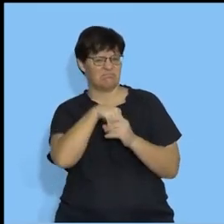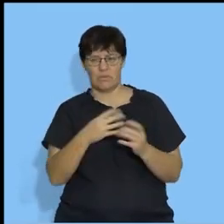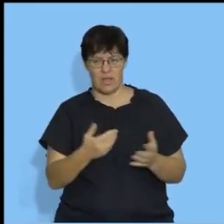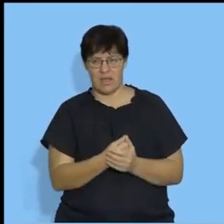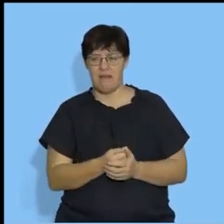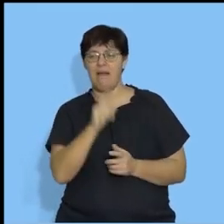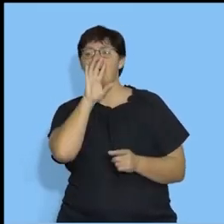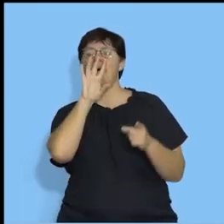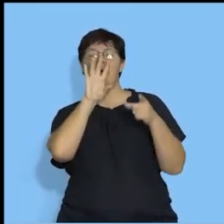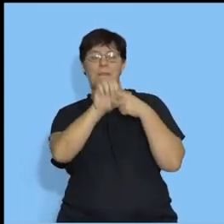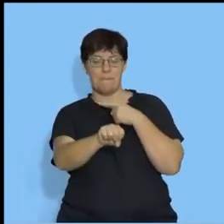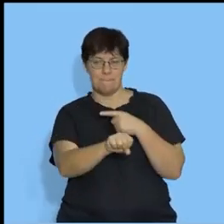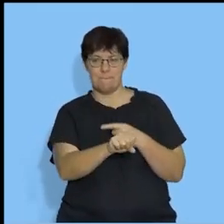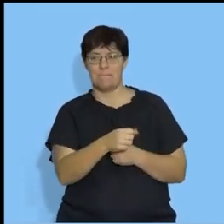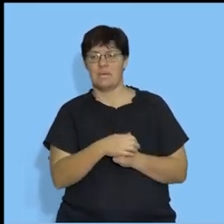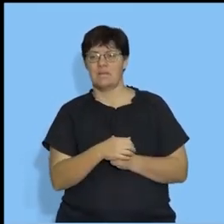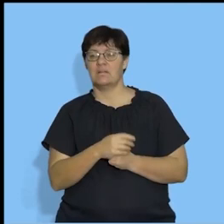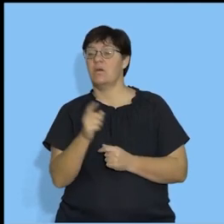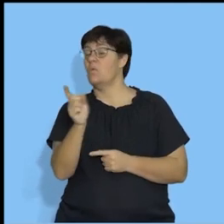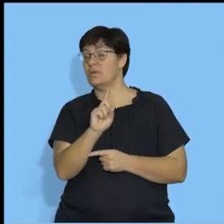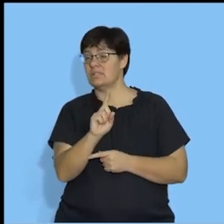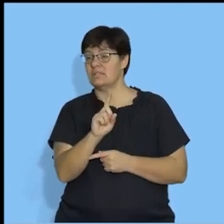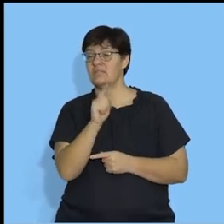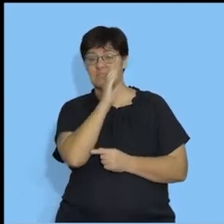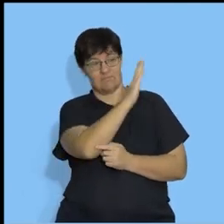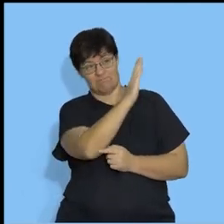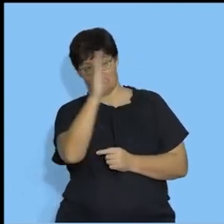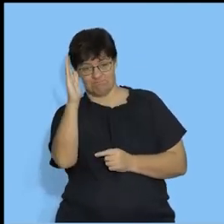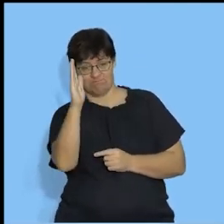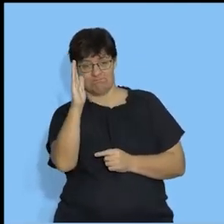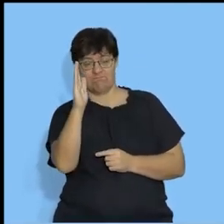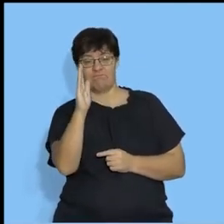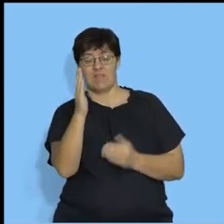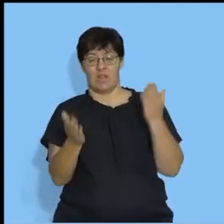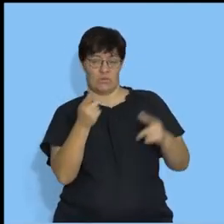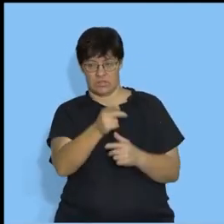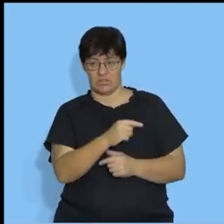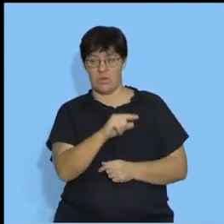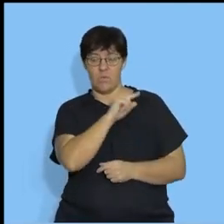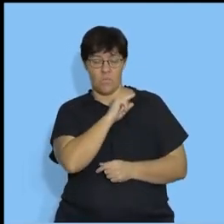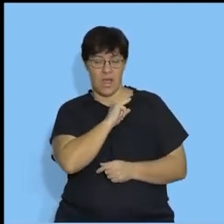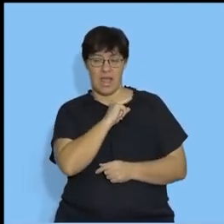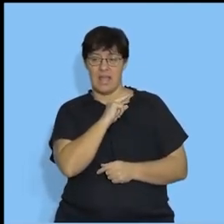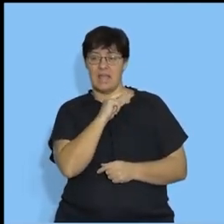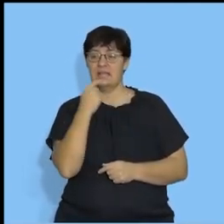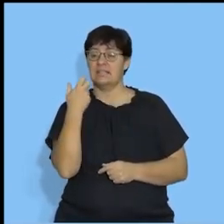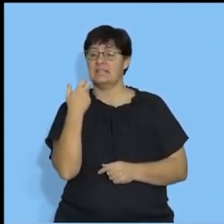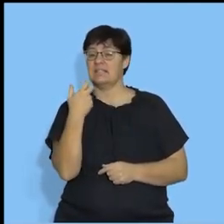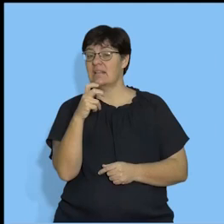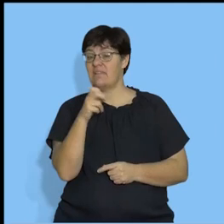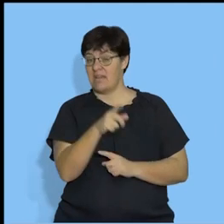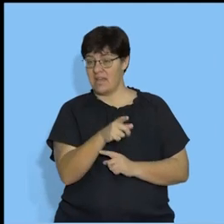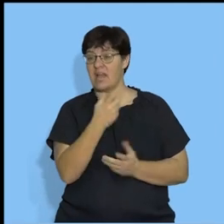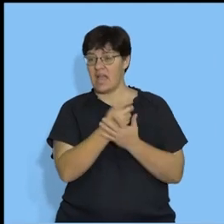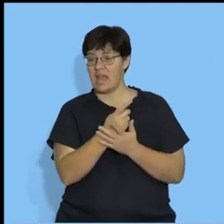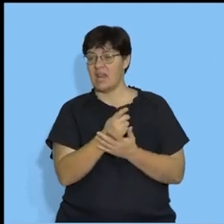locate silver as per this equation to say because silver can actually be displaced by copper. We can then